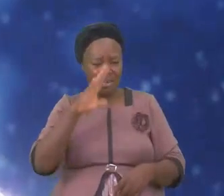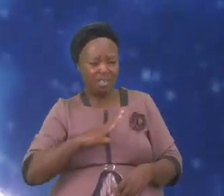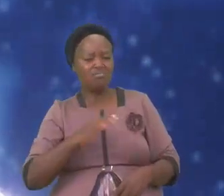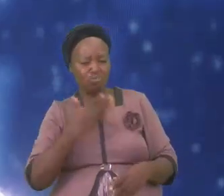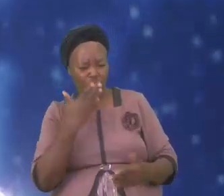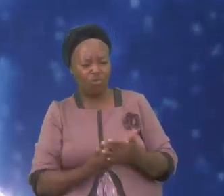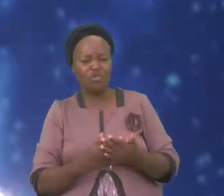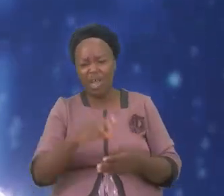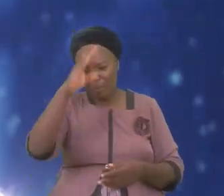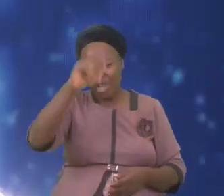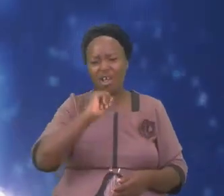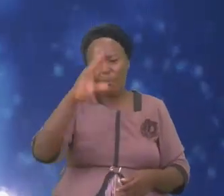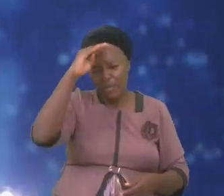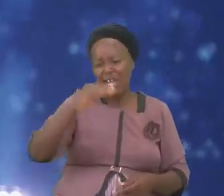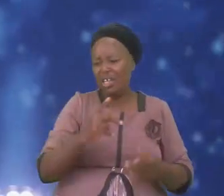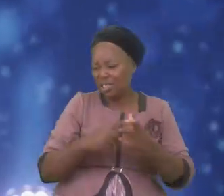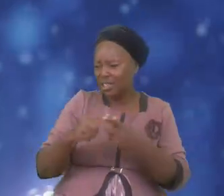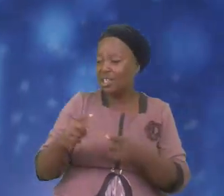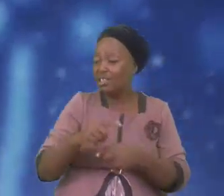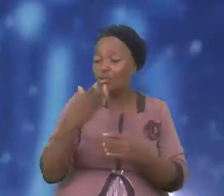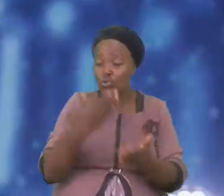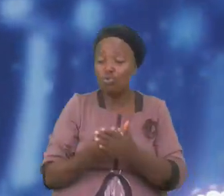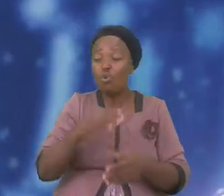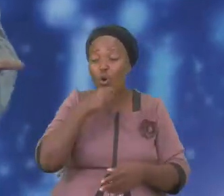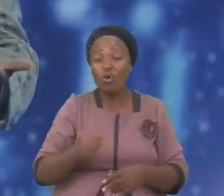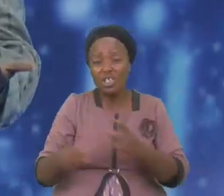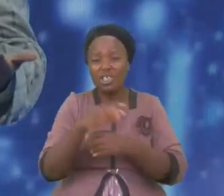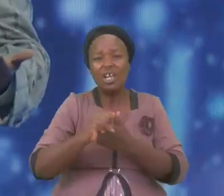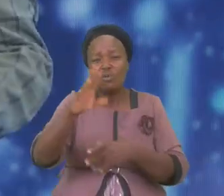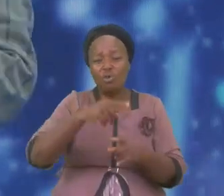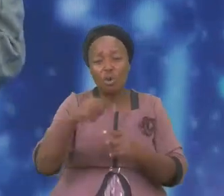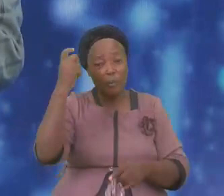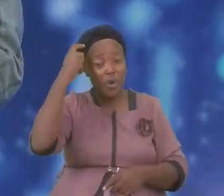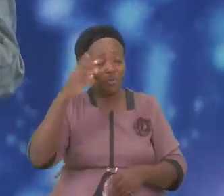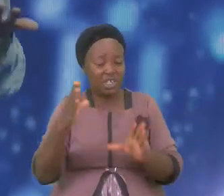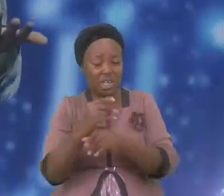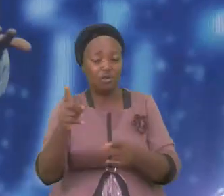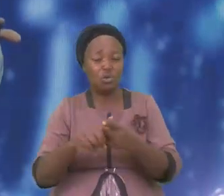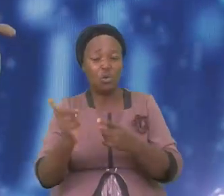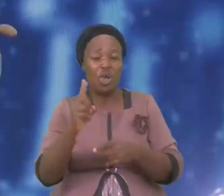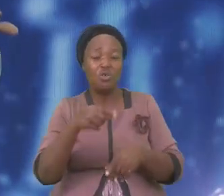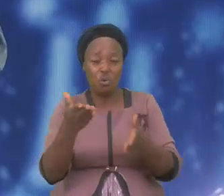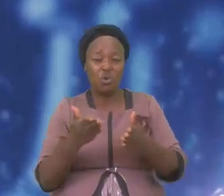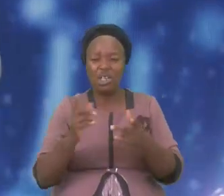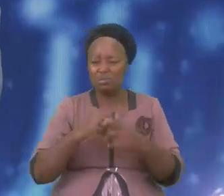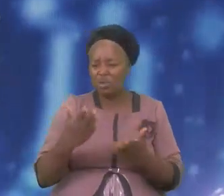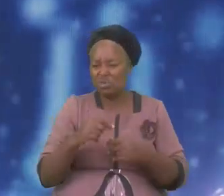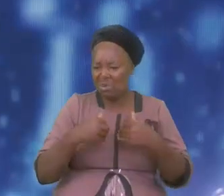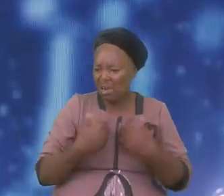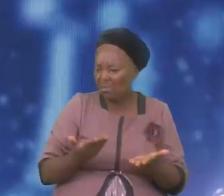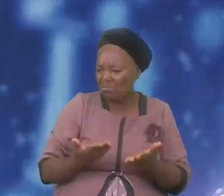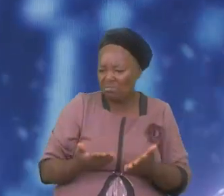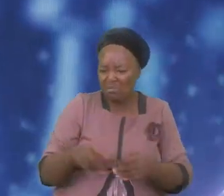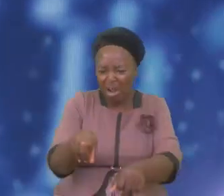you where you ought to get to, whether you have long leg, you have short leg, you're coming from the village, you